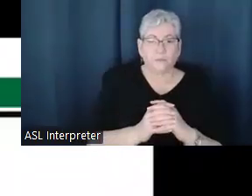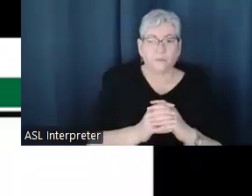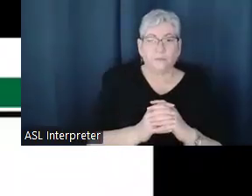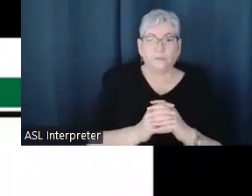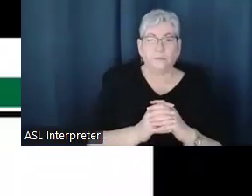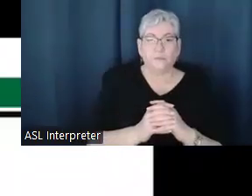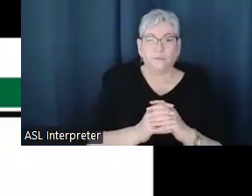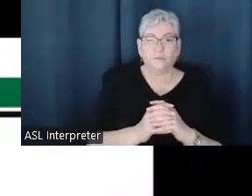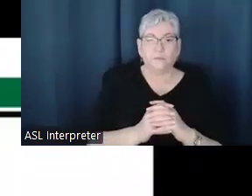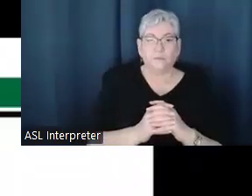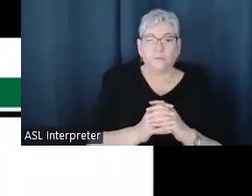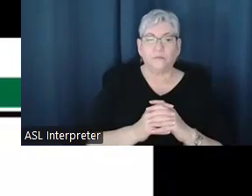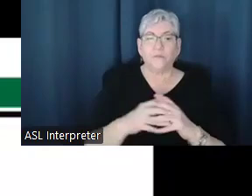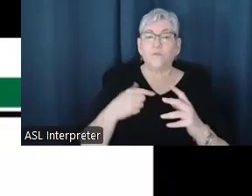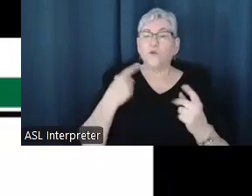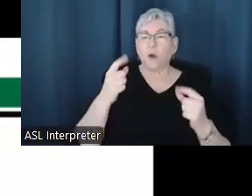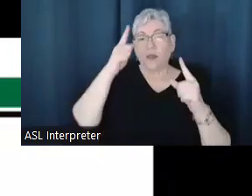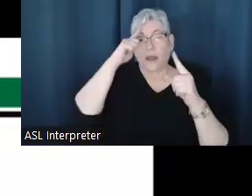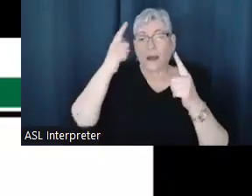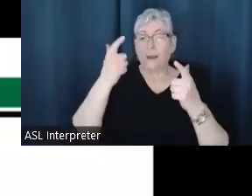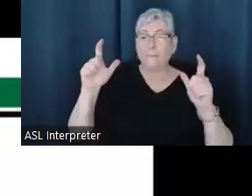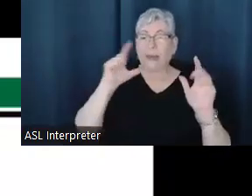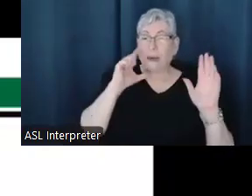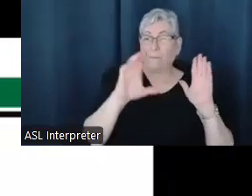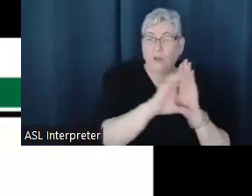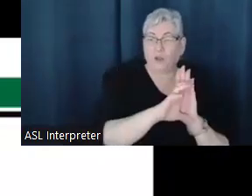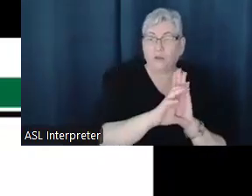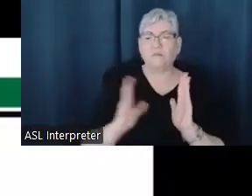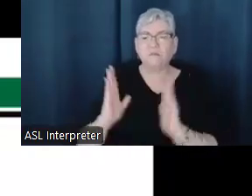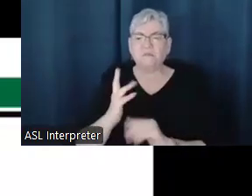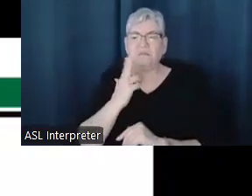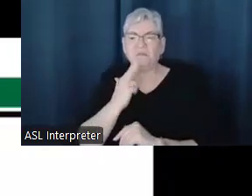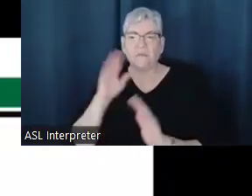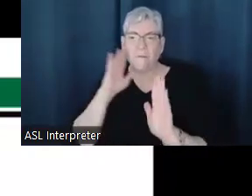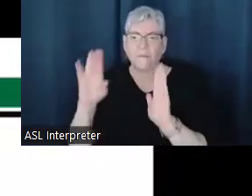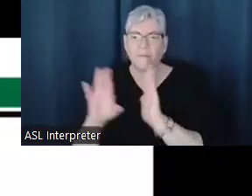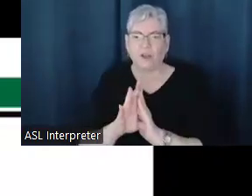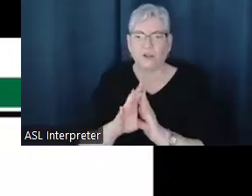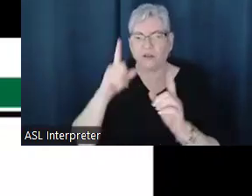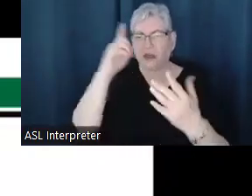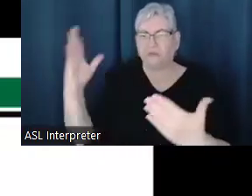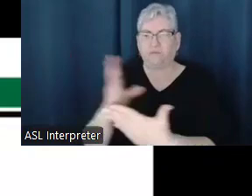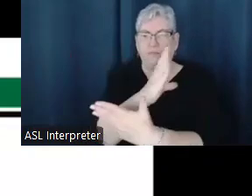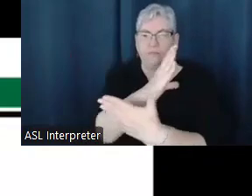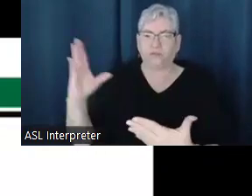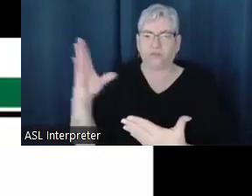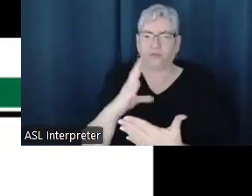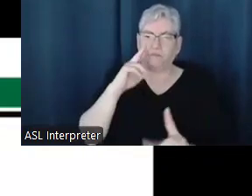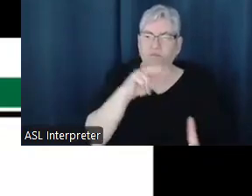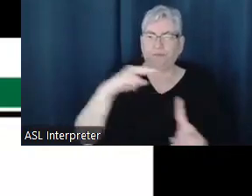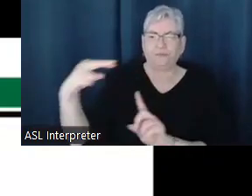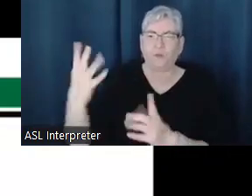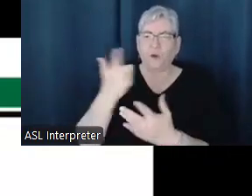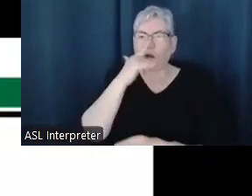So I always like to do a big picture and a little picture for everyone so we can kind of get context from both angles. I think we can